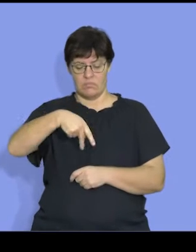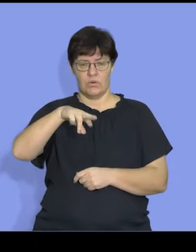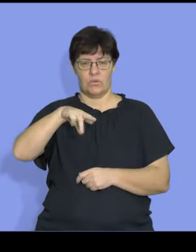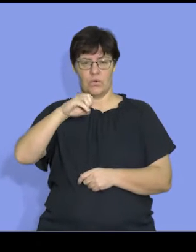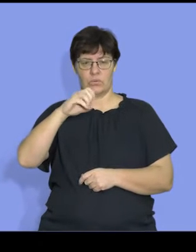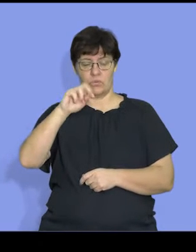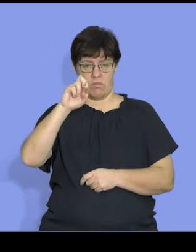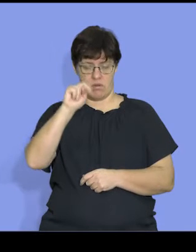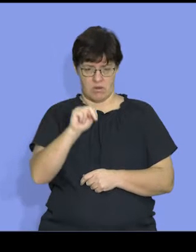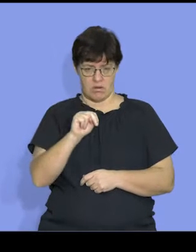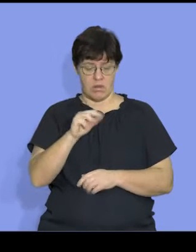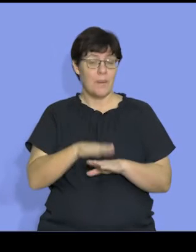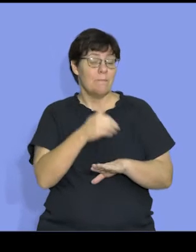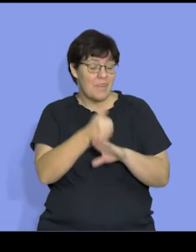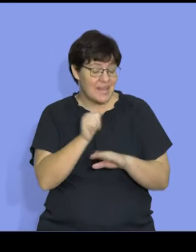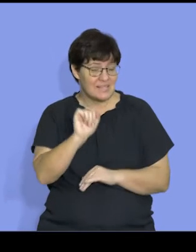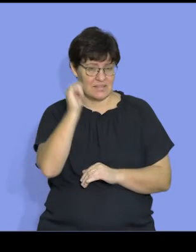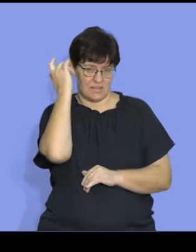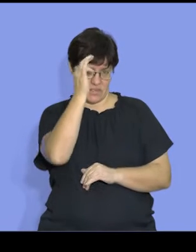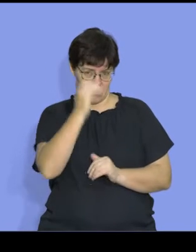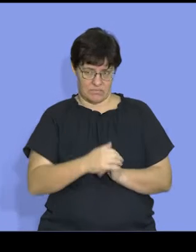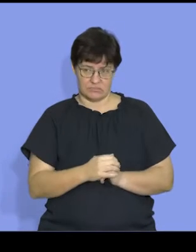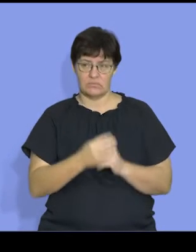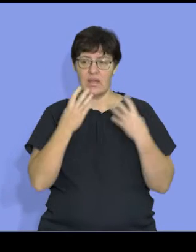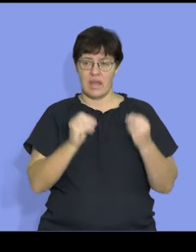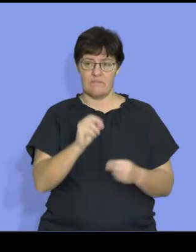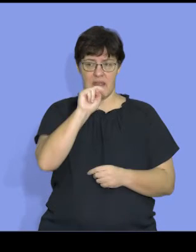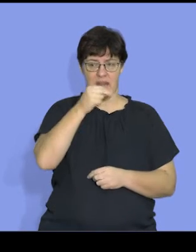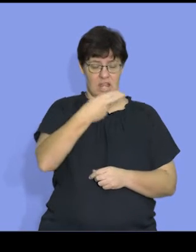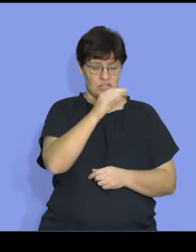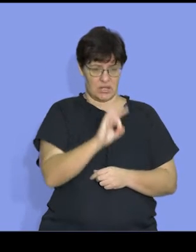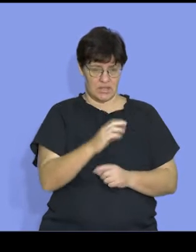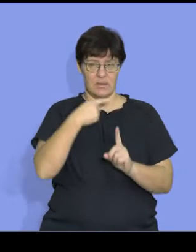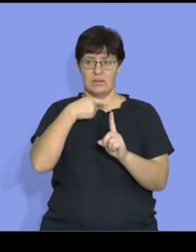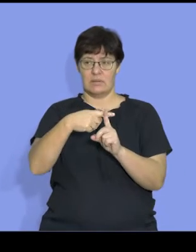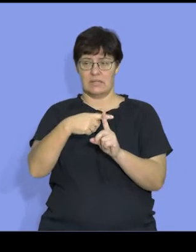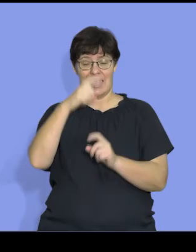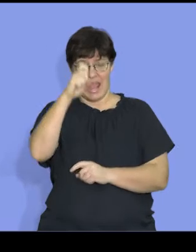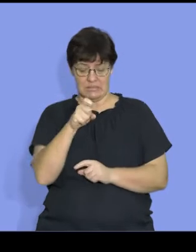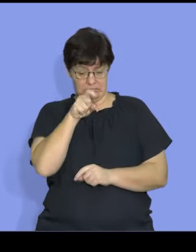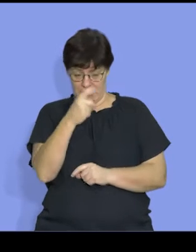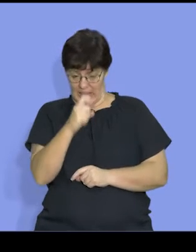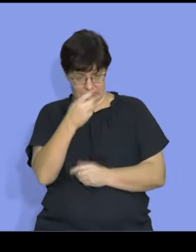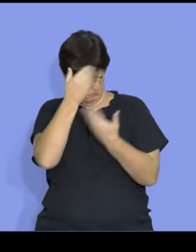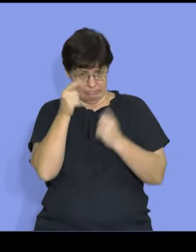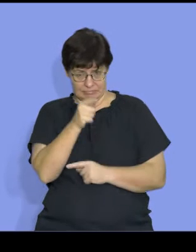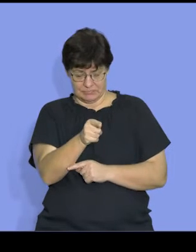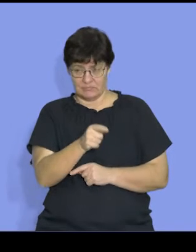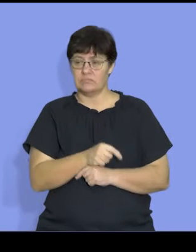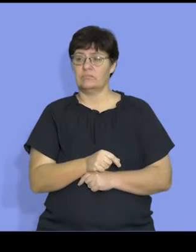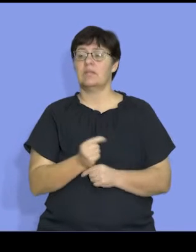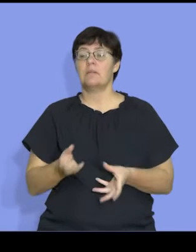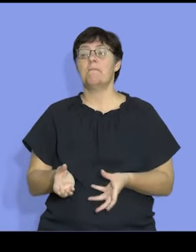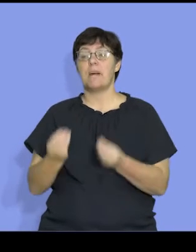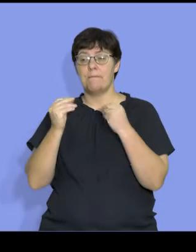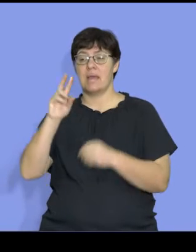a particular theory, okay? So we've got ammonia plus X. X is unknown, and then we get the ammonium ion